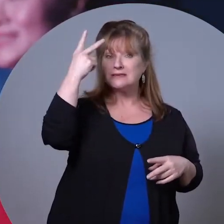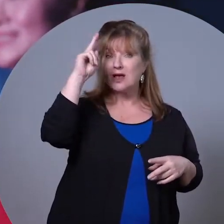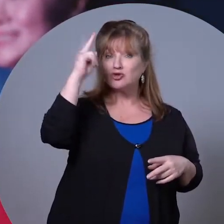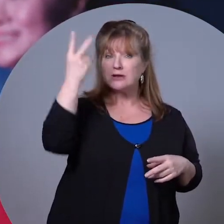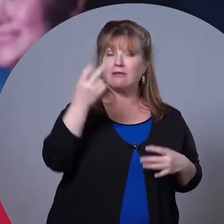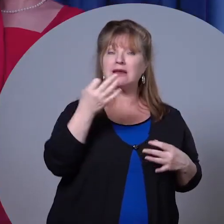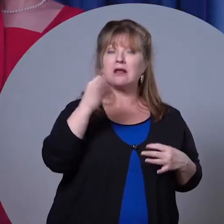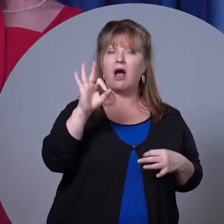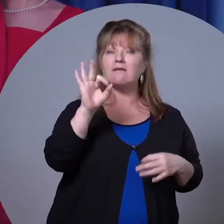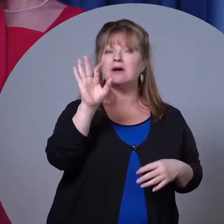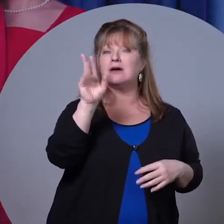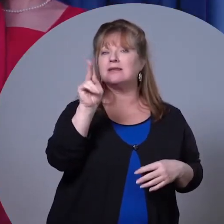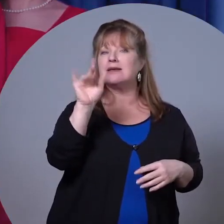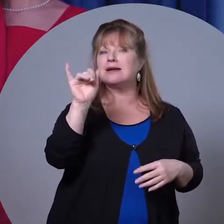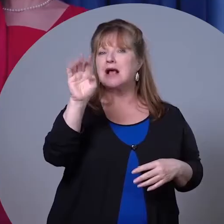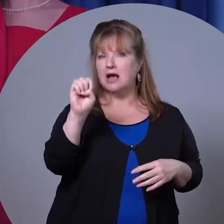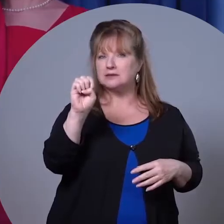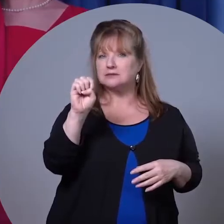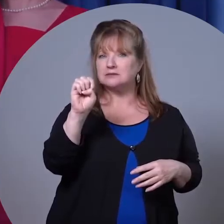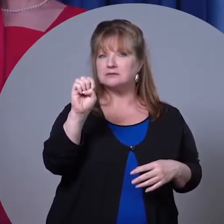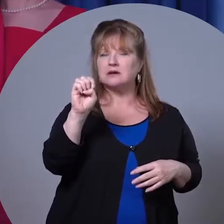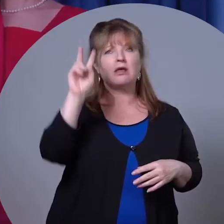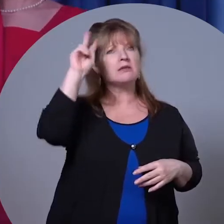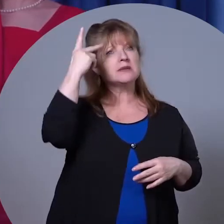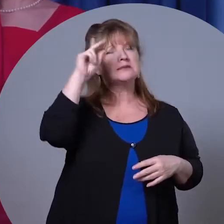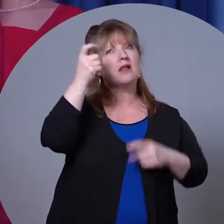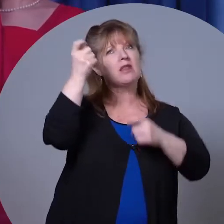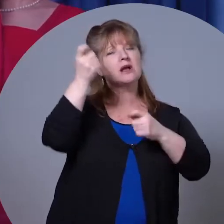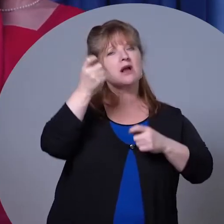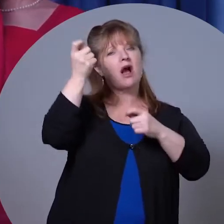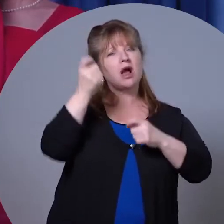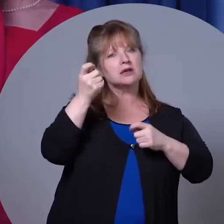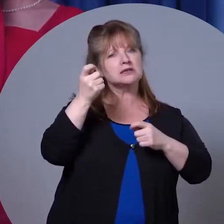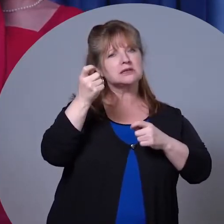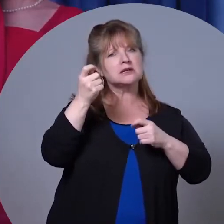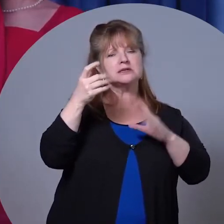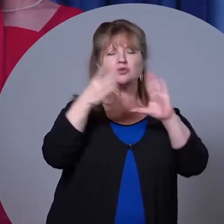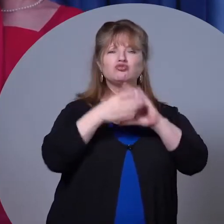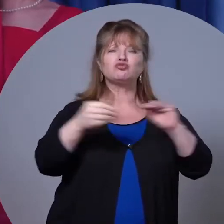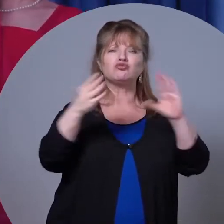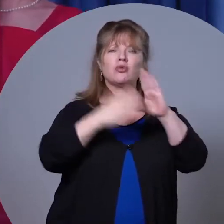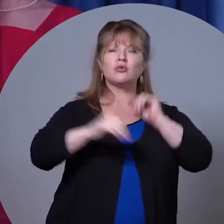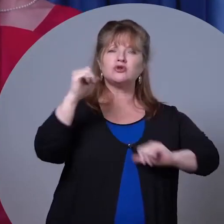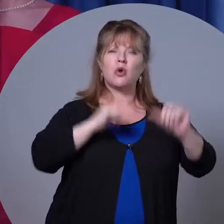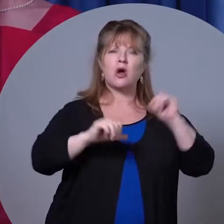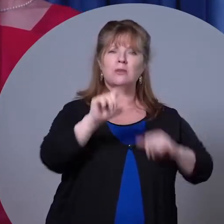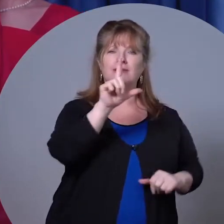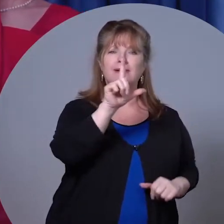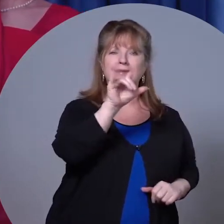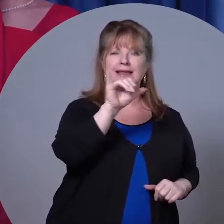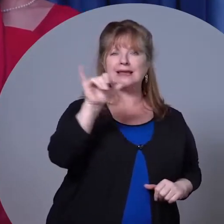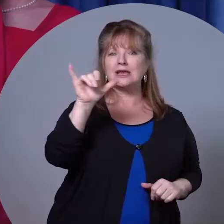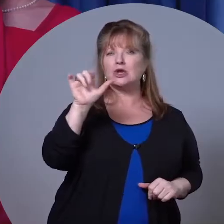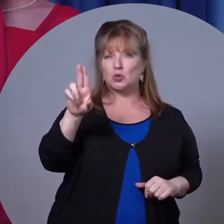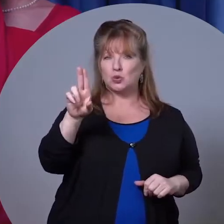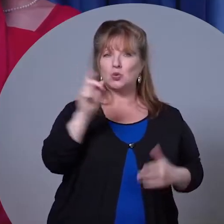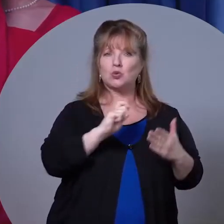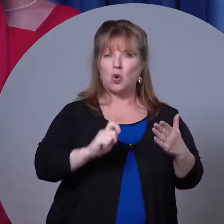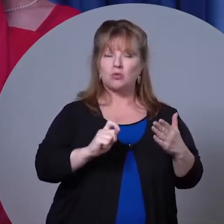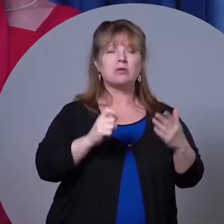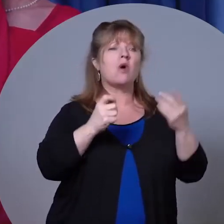Kite. The Misunderstanding of the Kite is a legend drama written by Li Yu, an